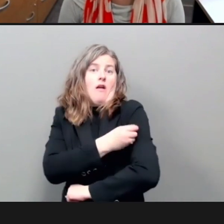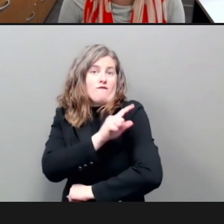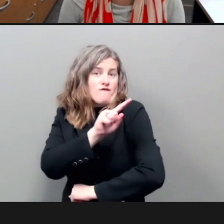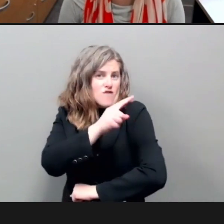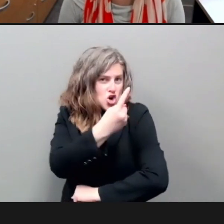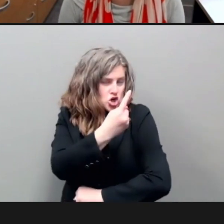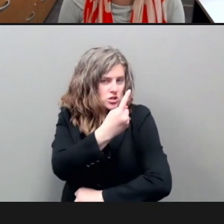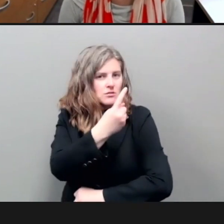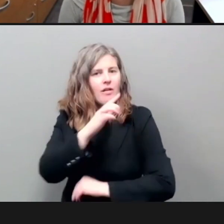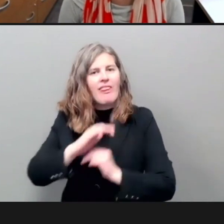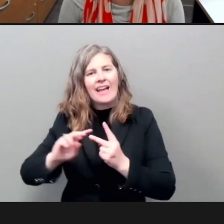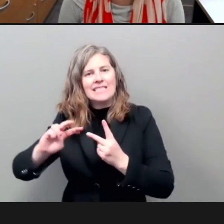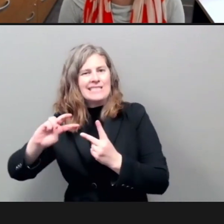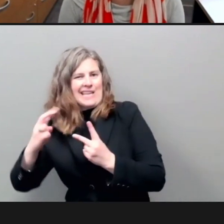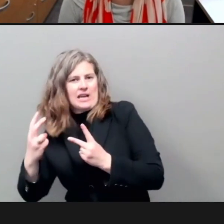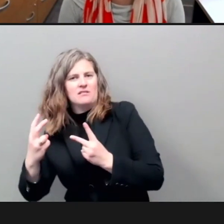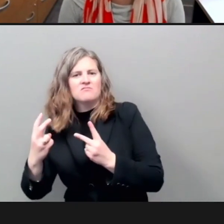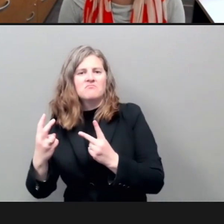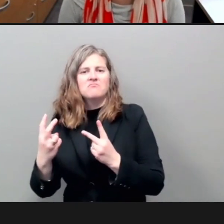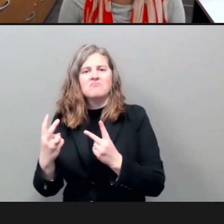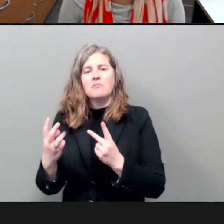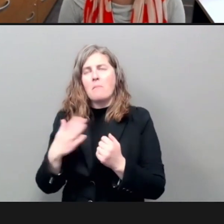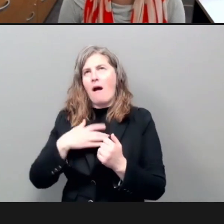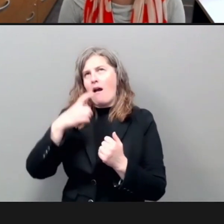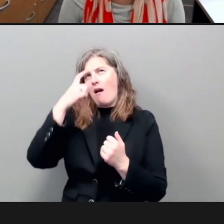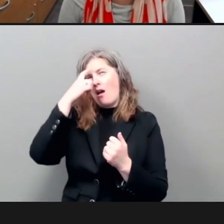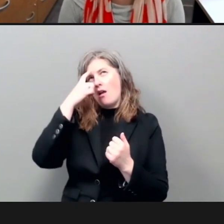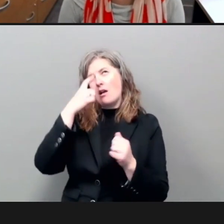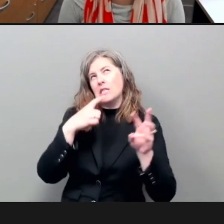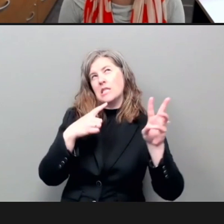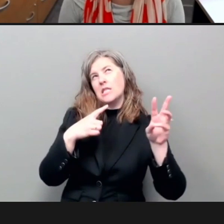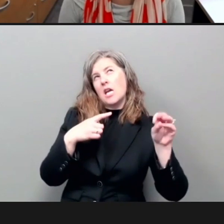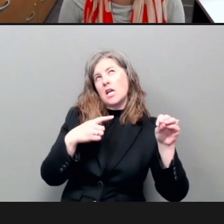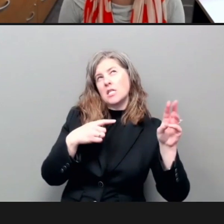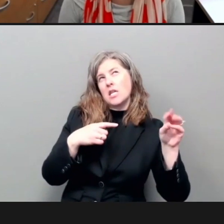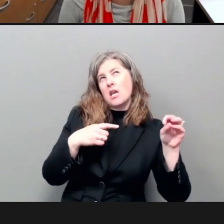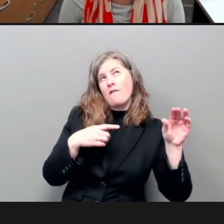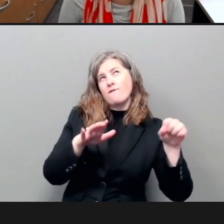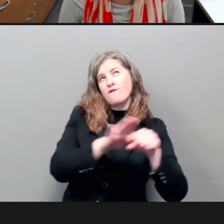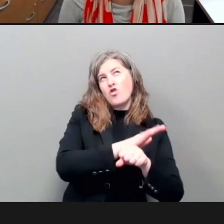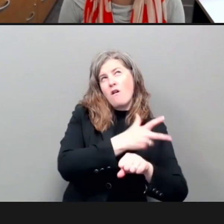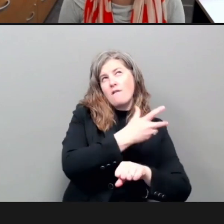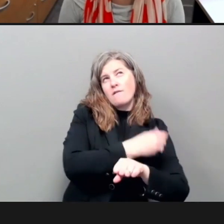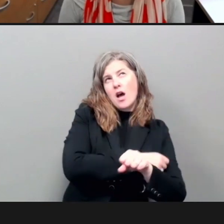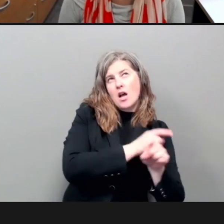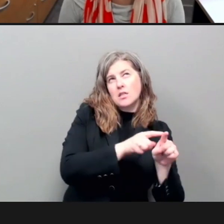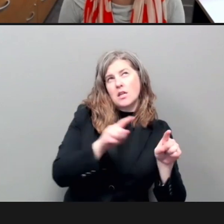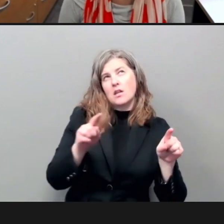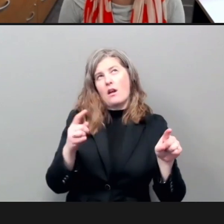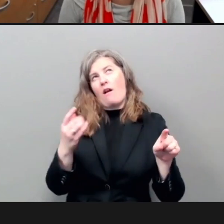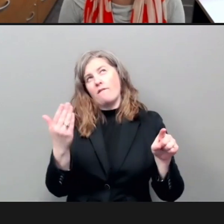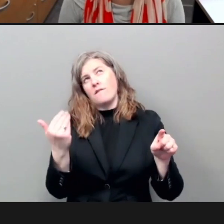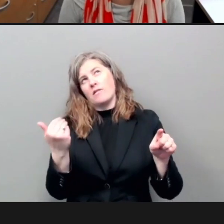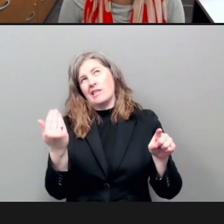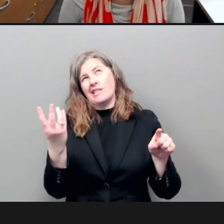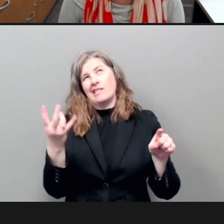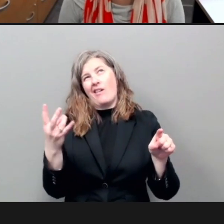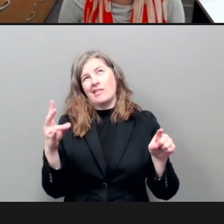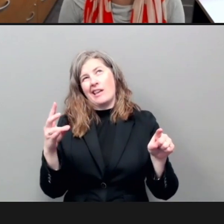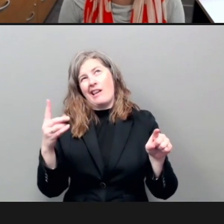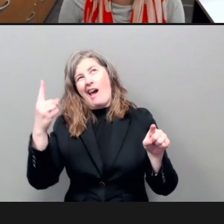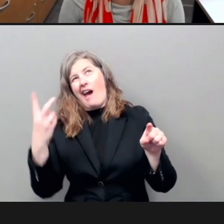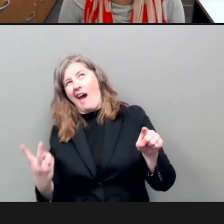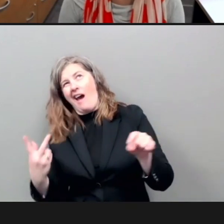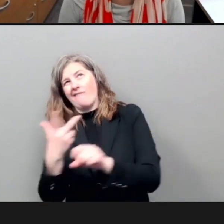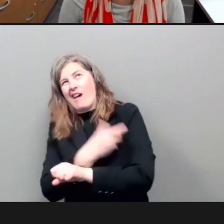fully vaccinated. So in my head, at least I add, let's just say that's 15. Now we're up 60 plus